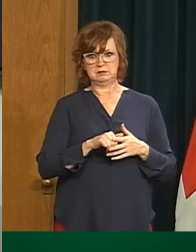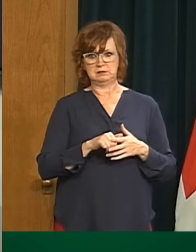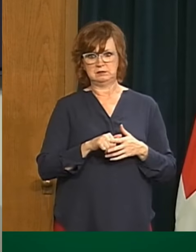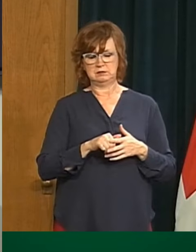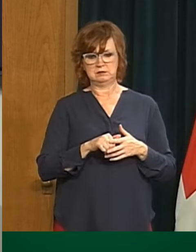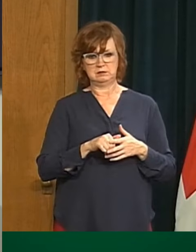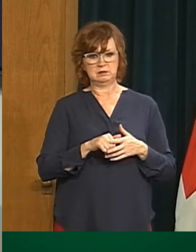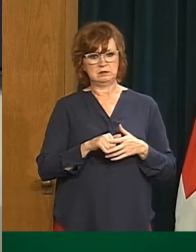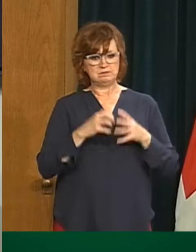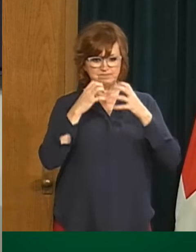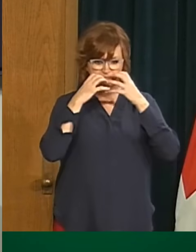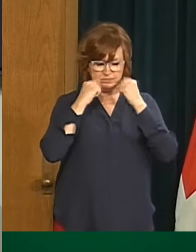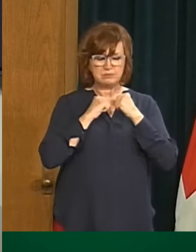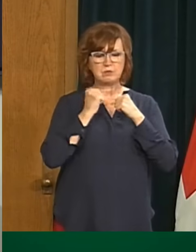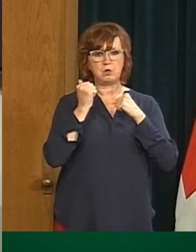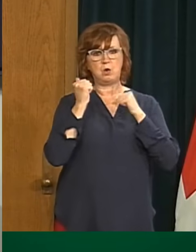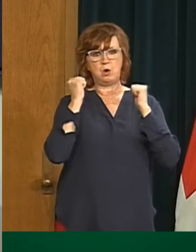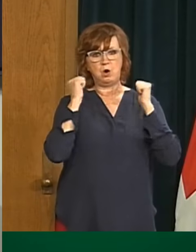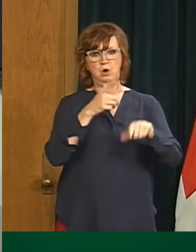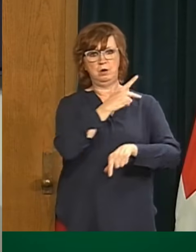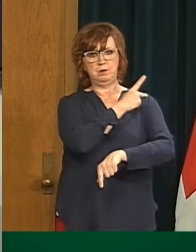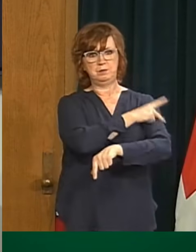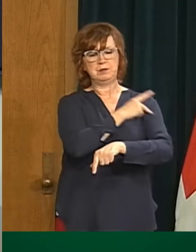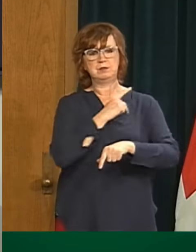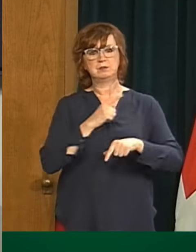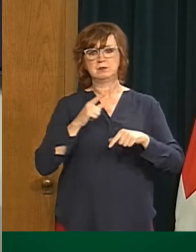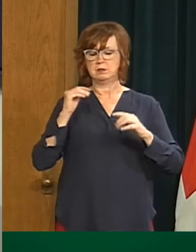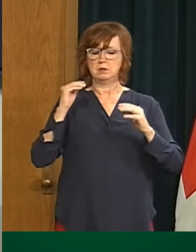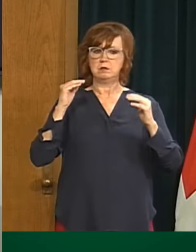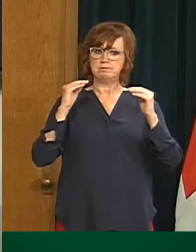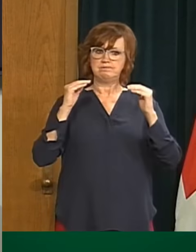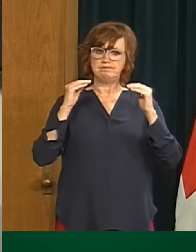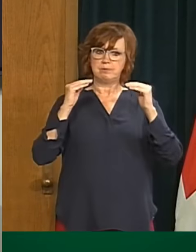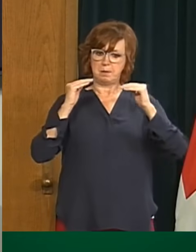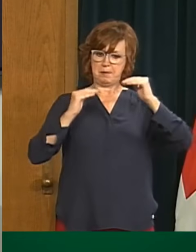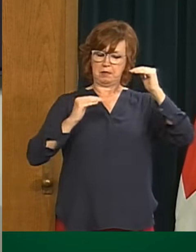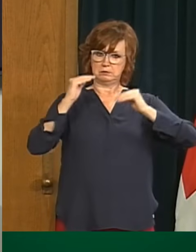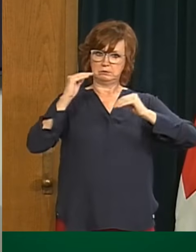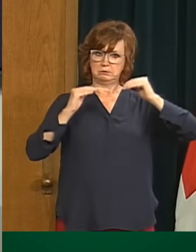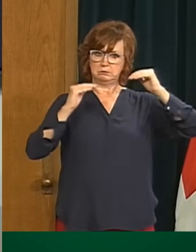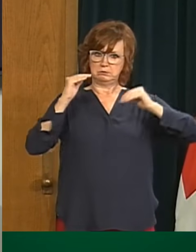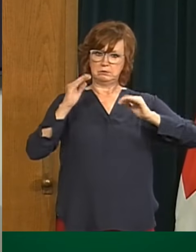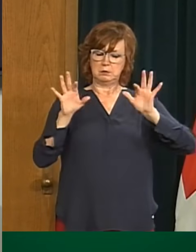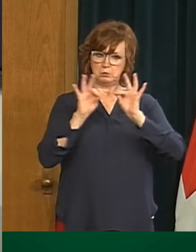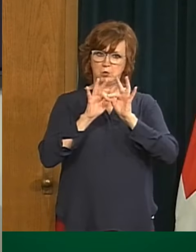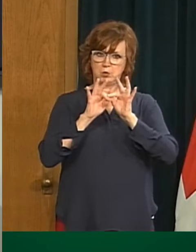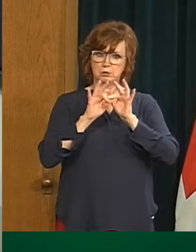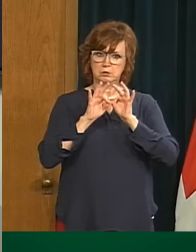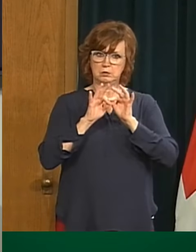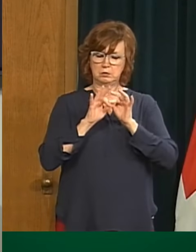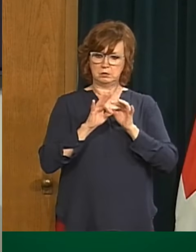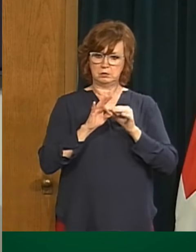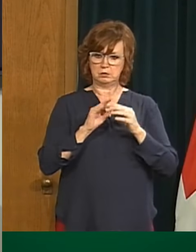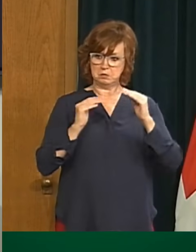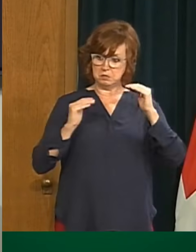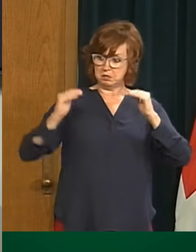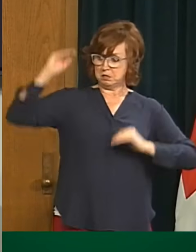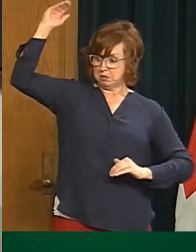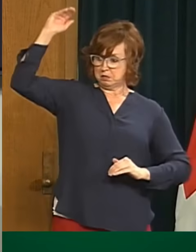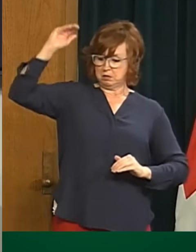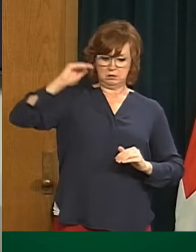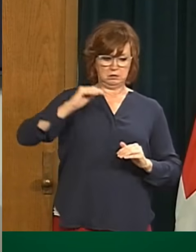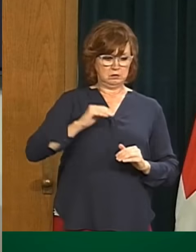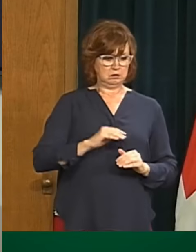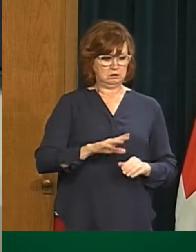ever could be, and you need to find that balance. So it's not that they're risk-free environments, but we're doing whatever we can to mitigate risk and ensure that our